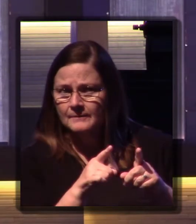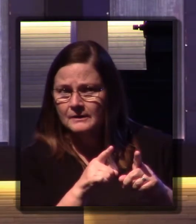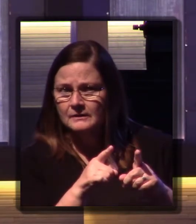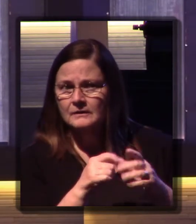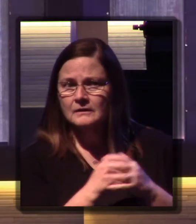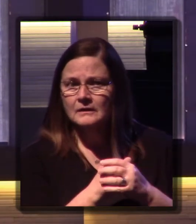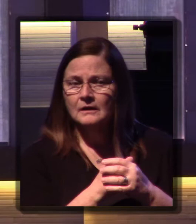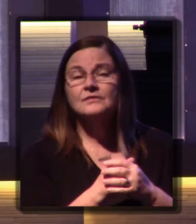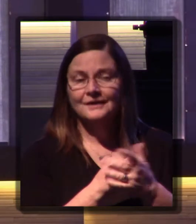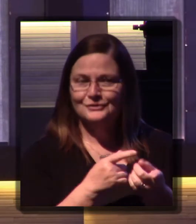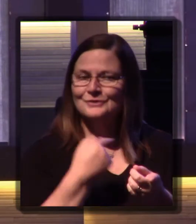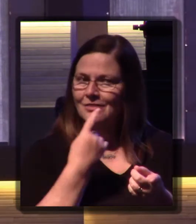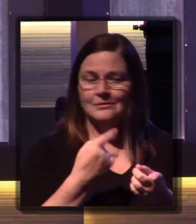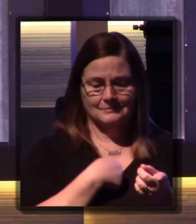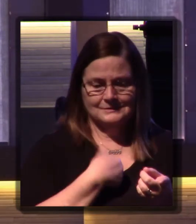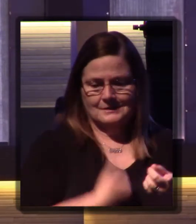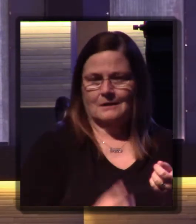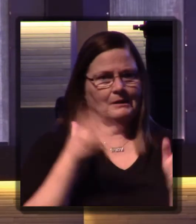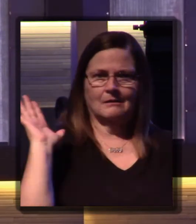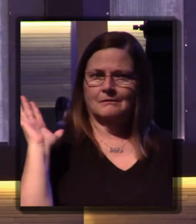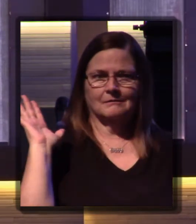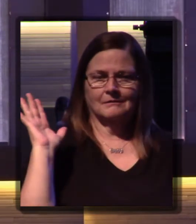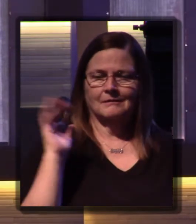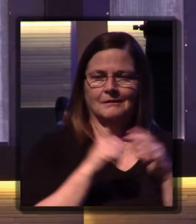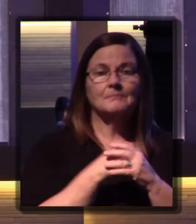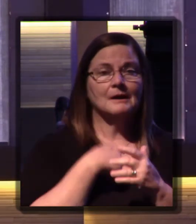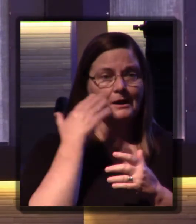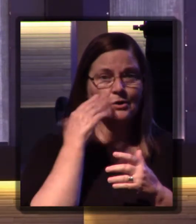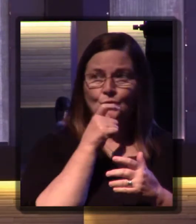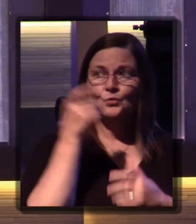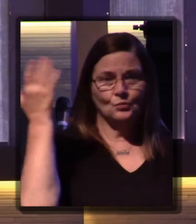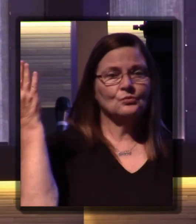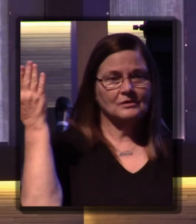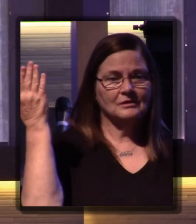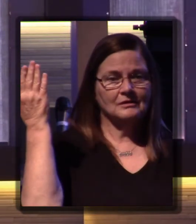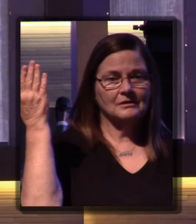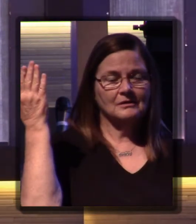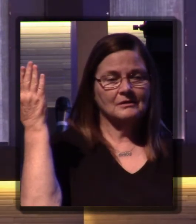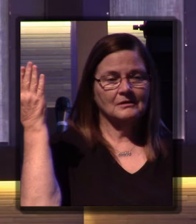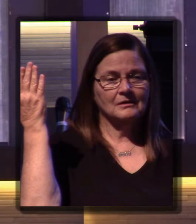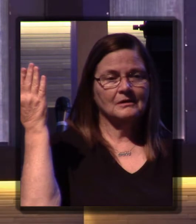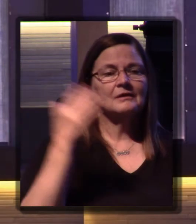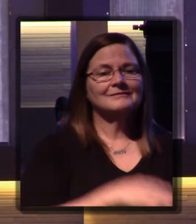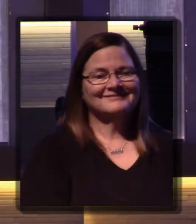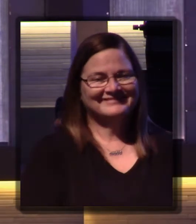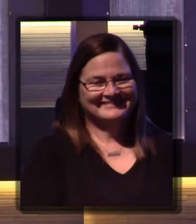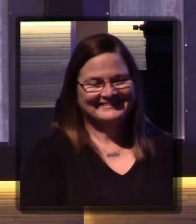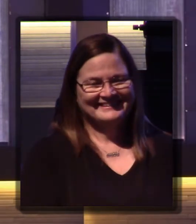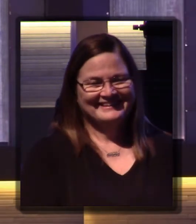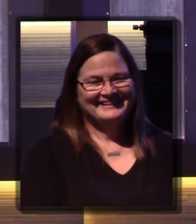bring that world to pass? I'm not going to bring that world to pass. But I know the one who will. I know the king of that